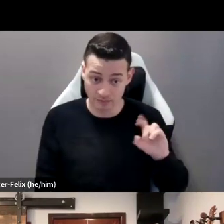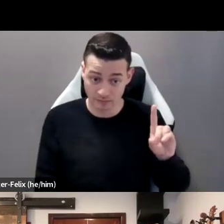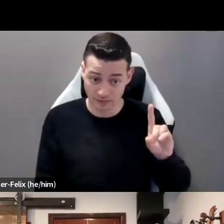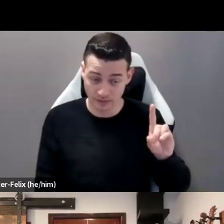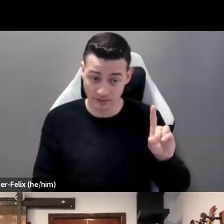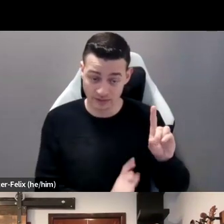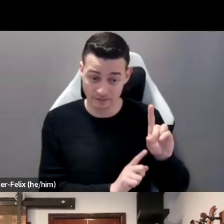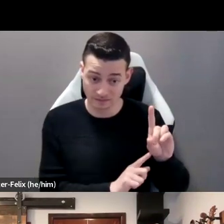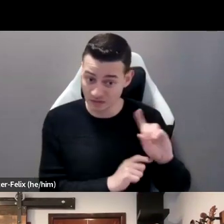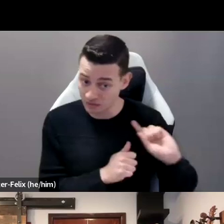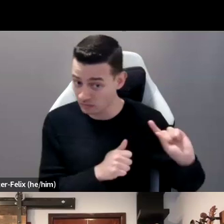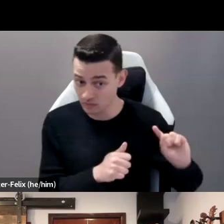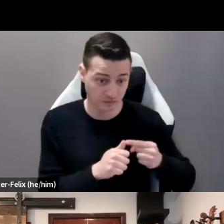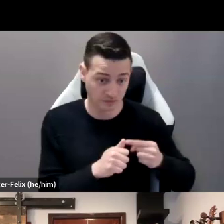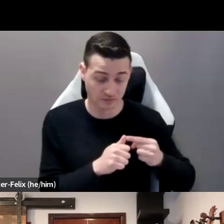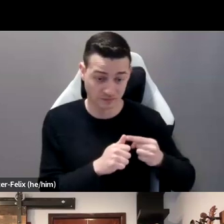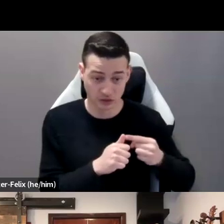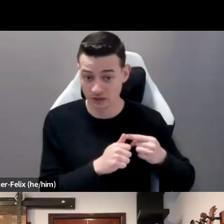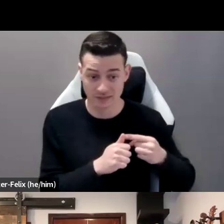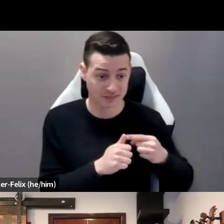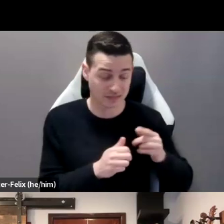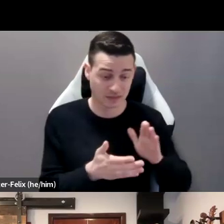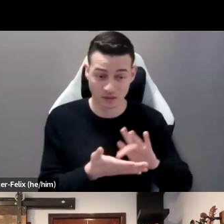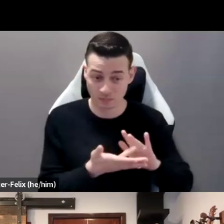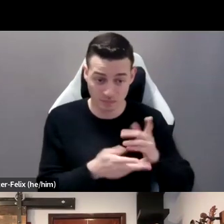Medicaid as the first line of medical care.